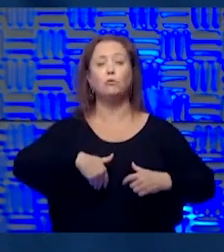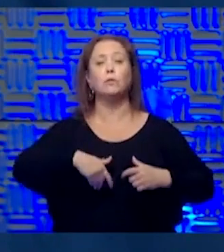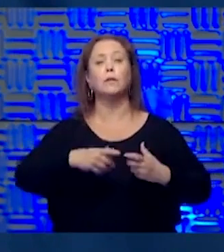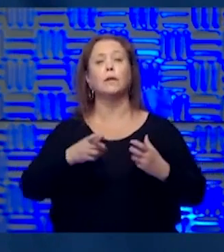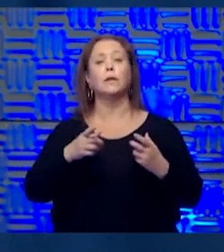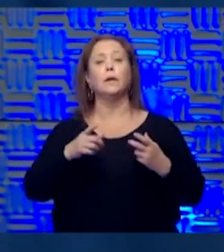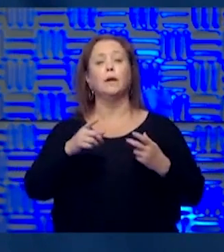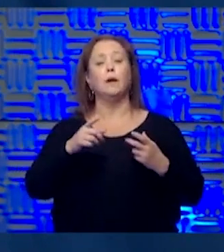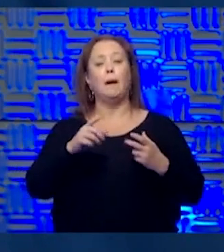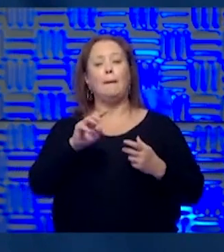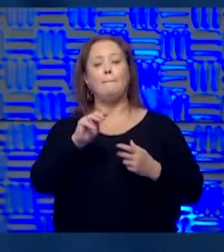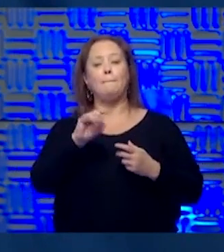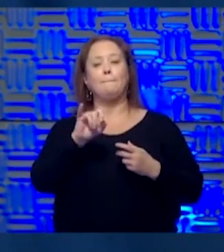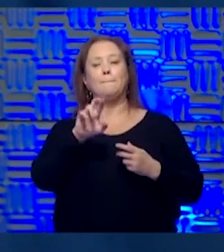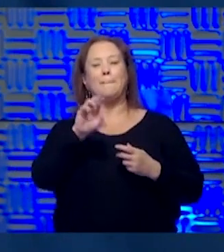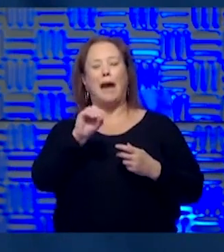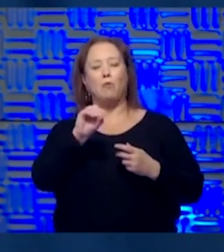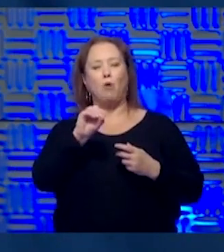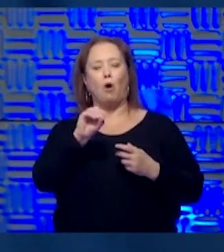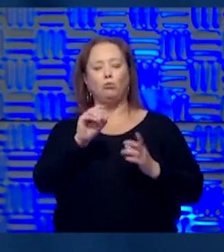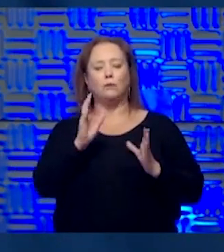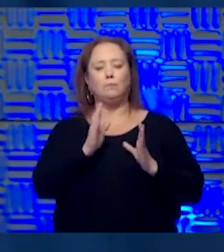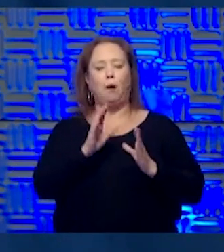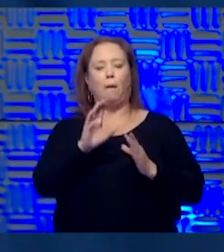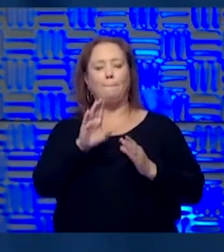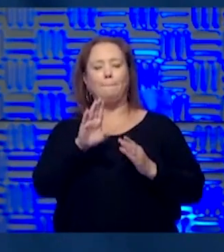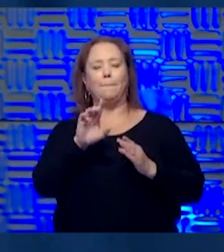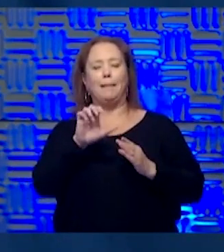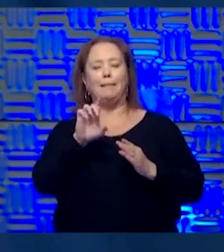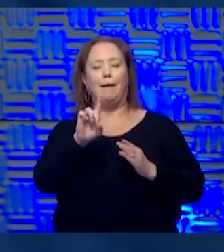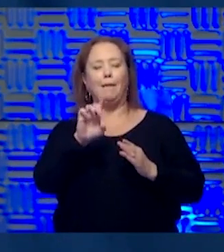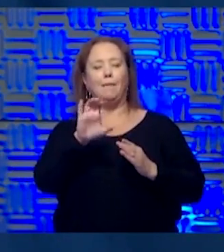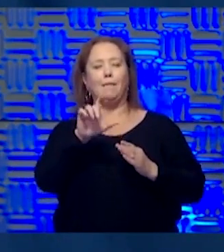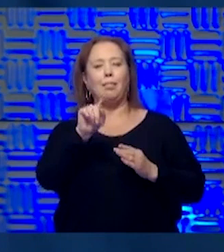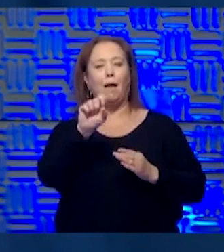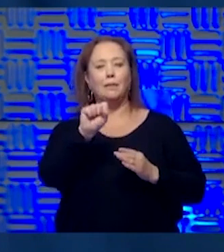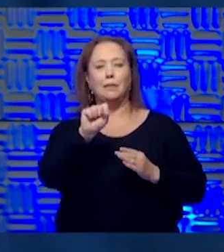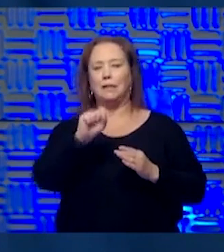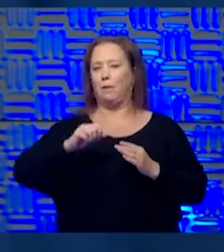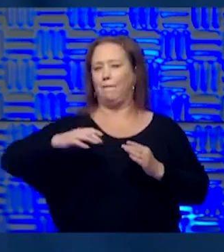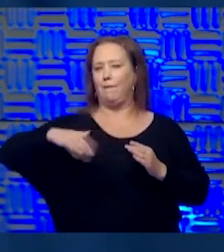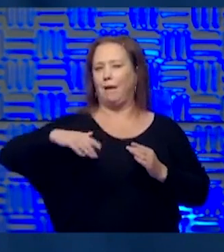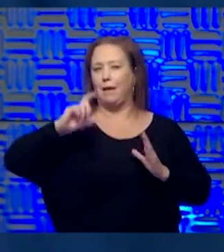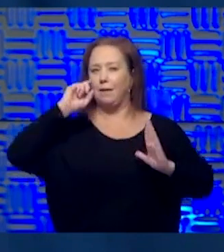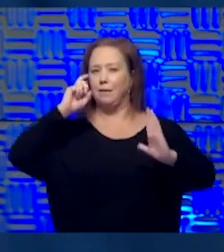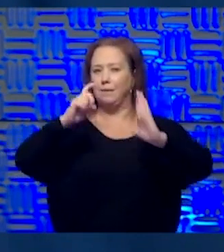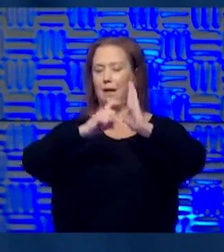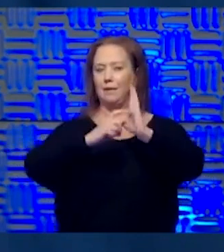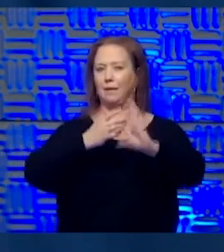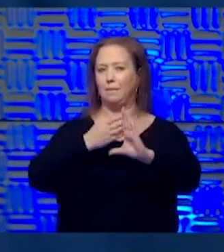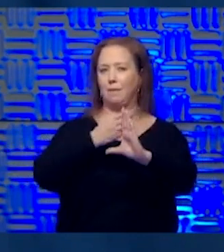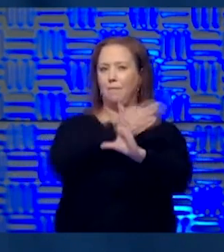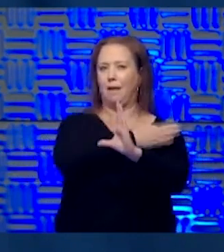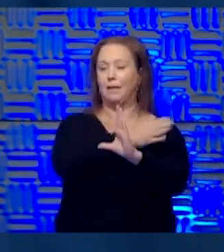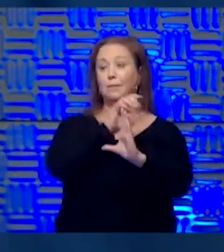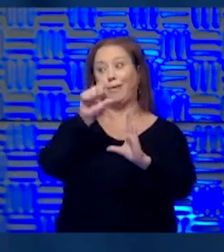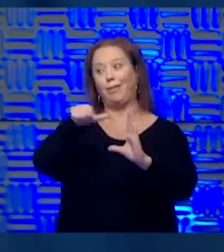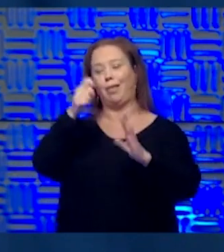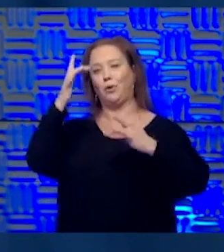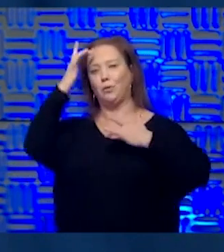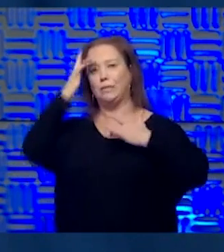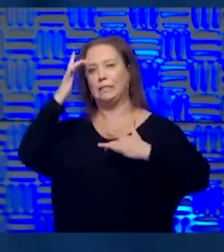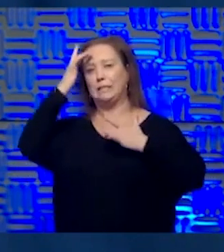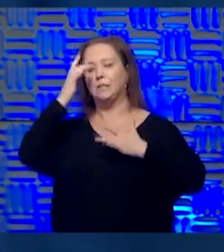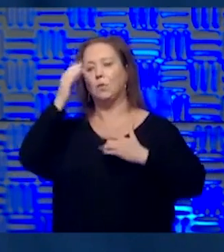are microthrombi, or very small blood clots, that we haven't really picked up on in the past or with other diseases. We